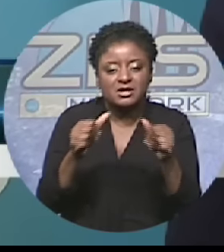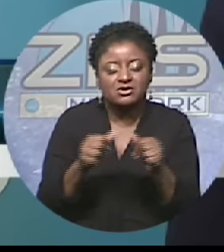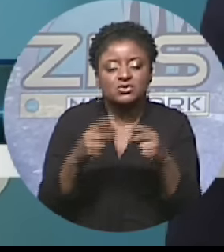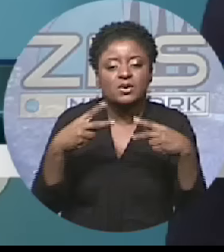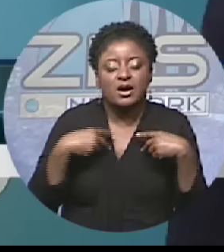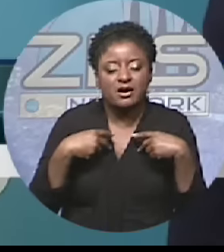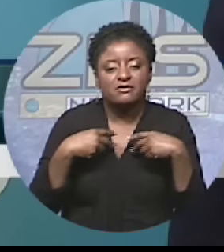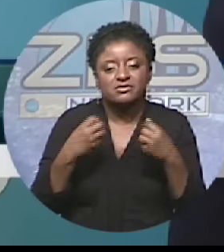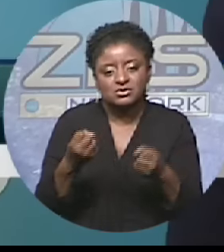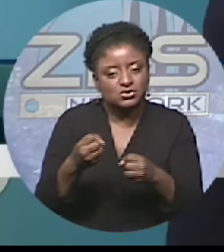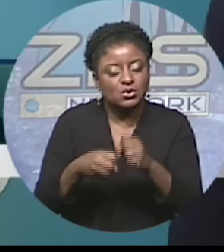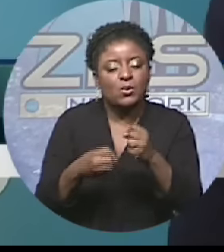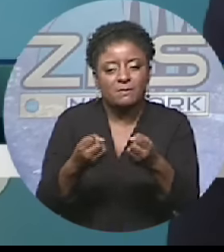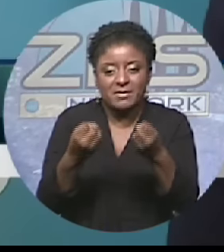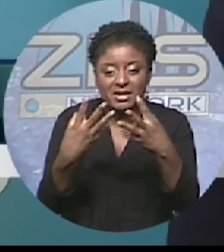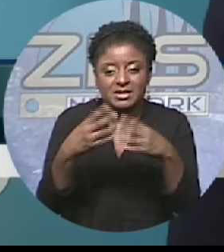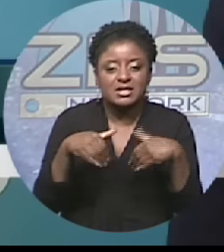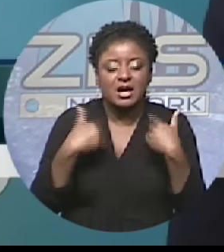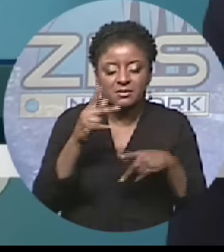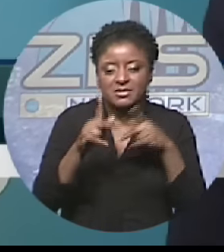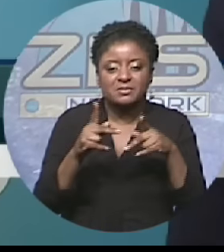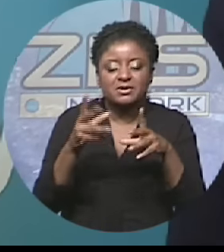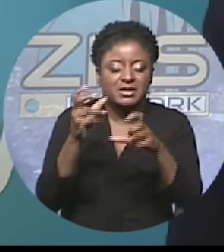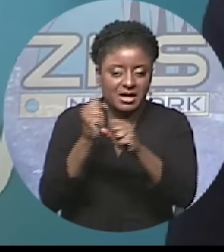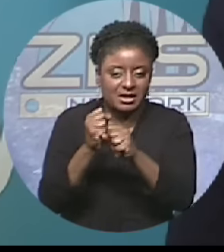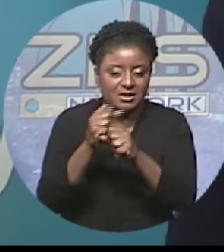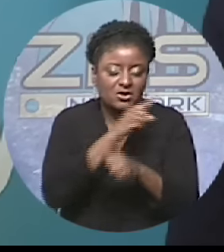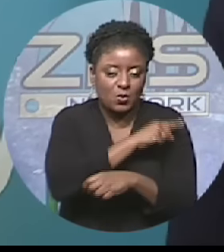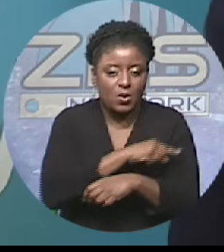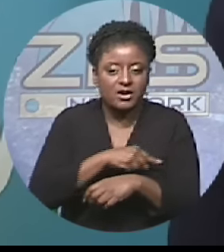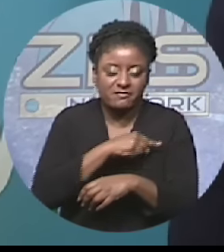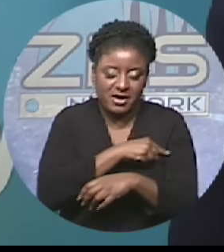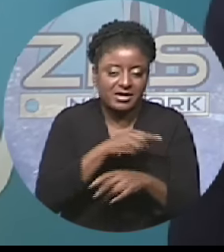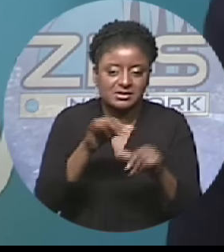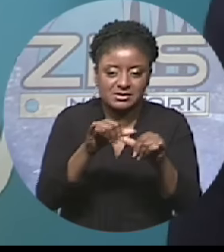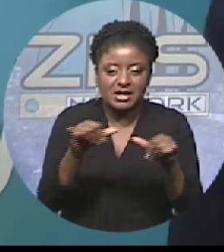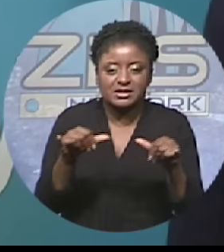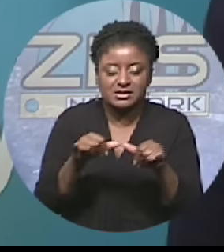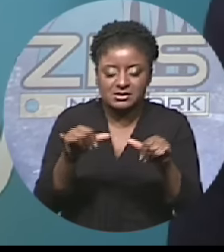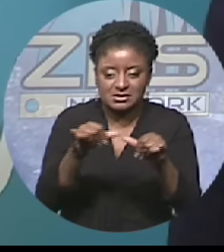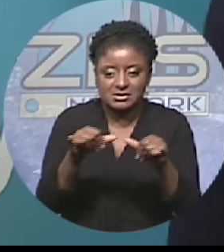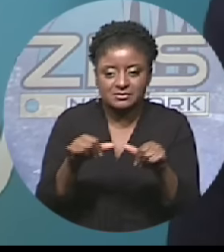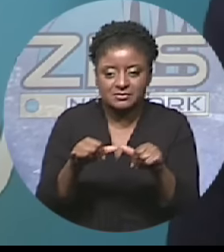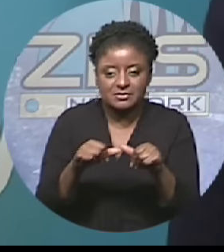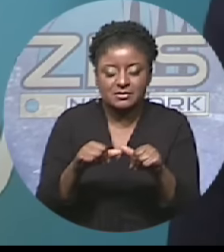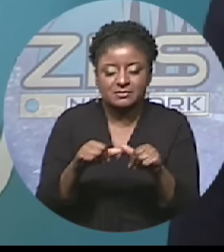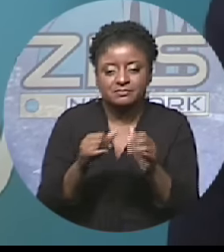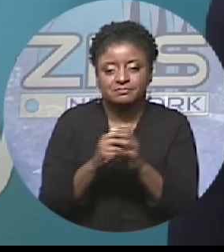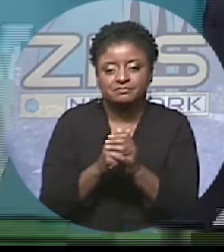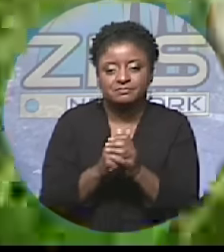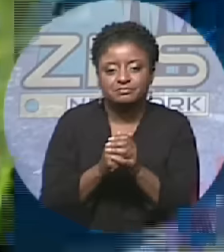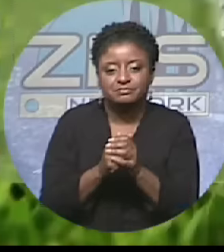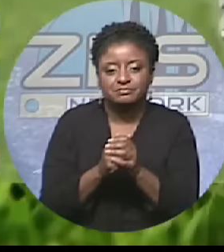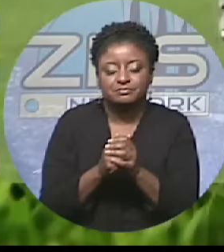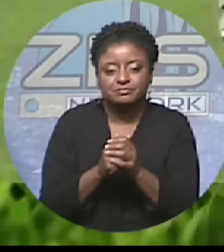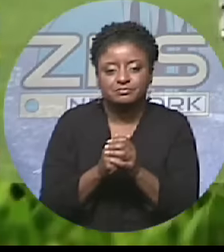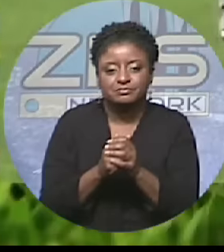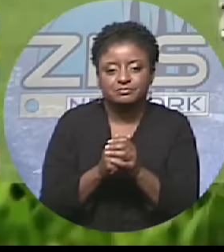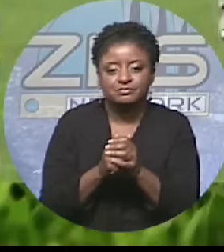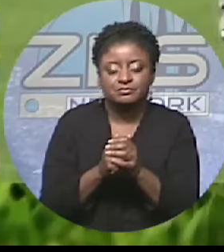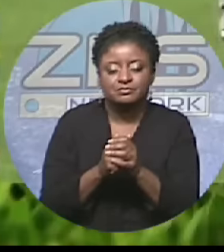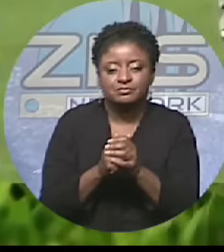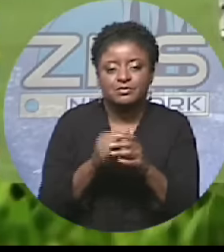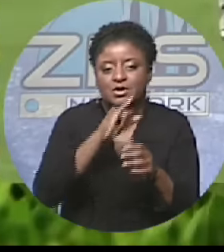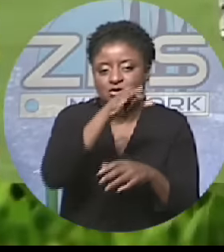attaining the qualification standards. So that decision will have to be discussed and reviewed by the appropriate body.